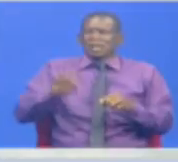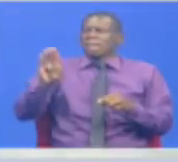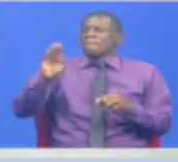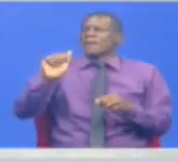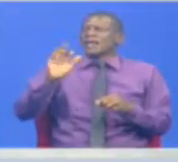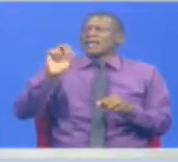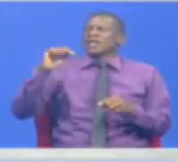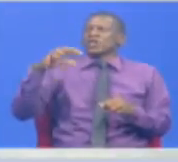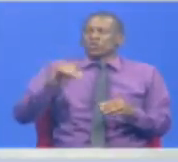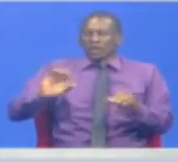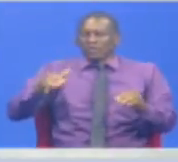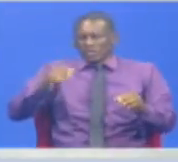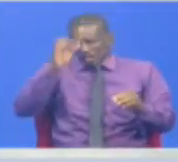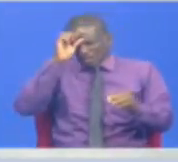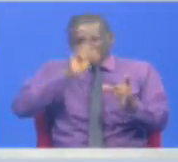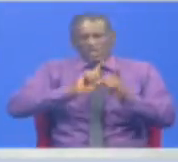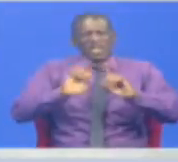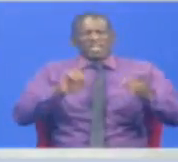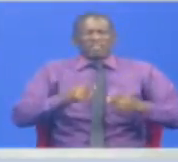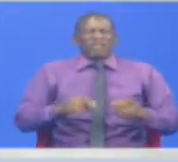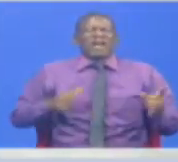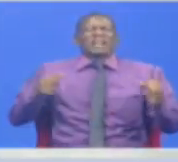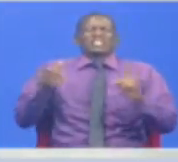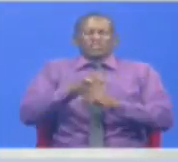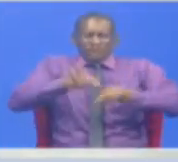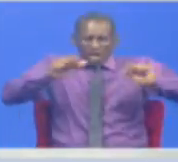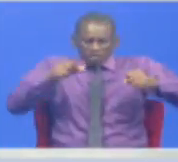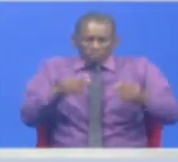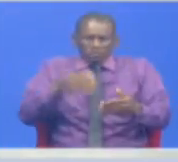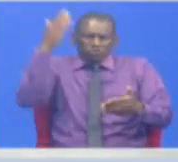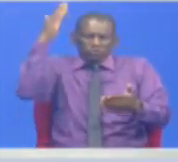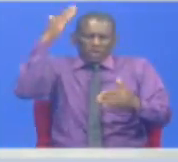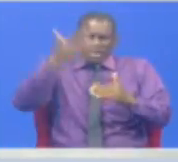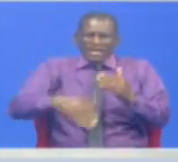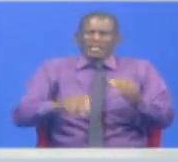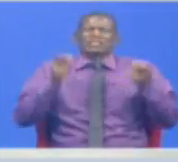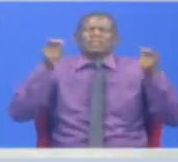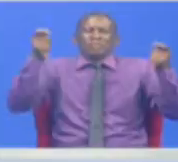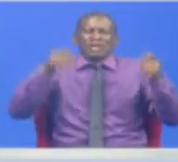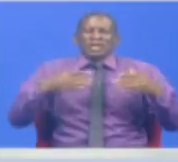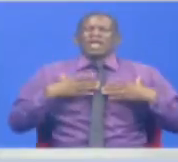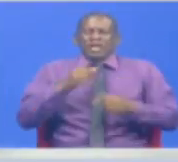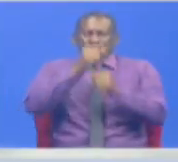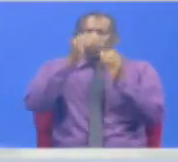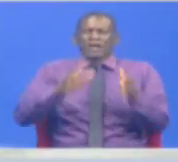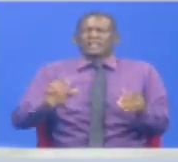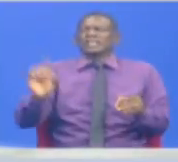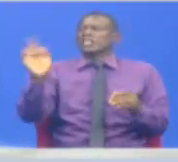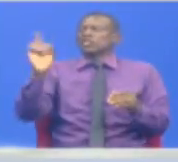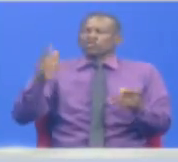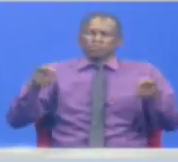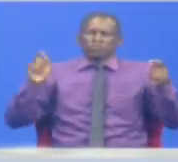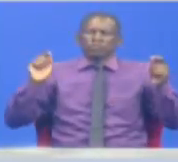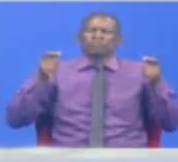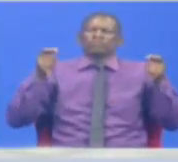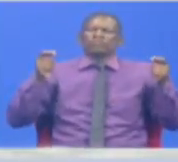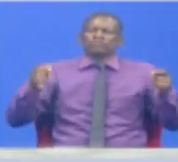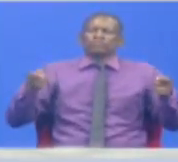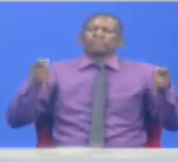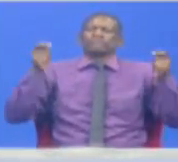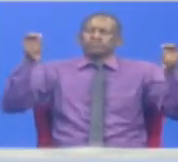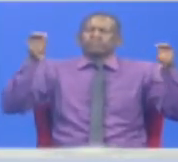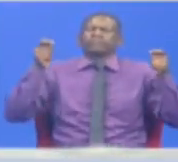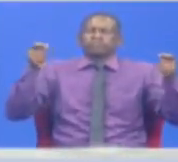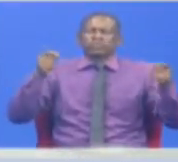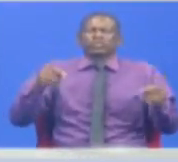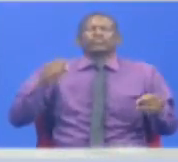reach an agreement to end the stalemate today. Meanwhile, healthcare workers in Nairobi took to the streets to protest over what they term